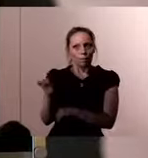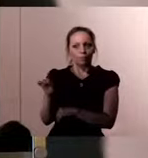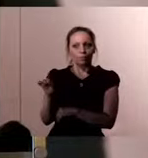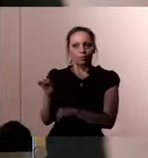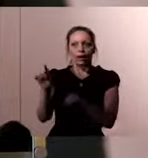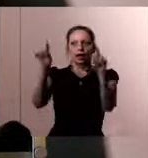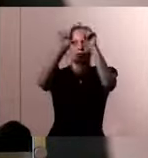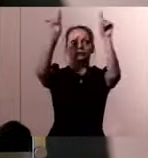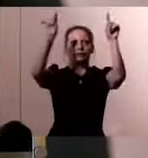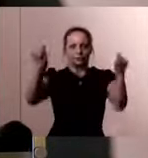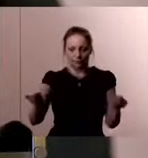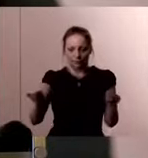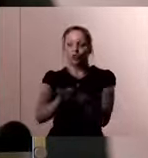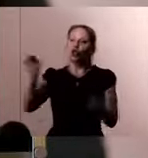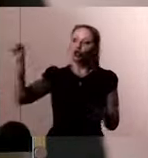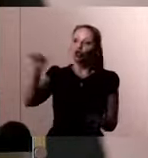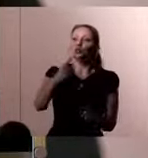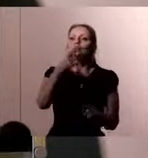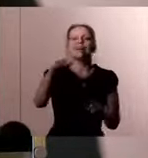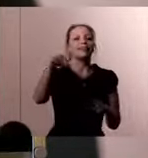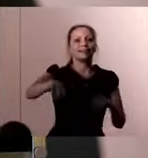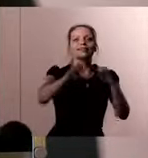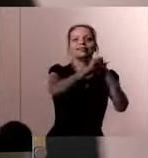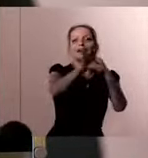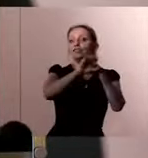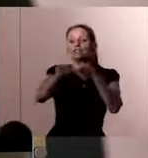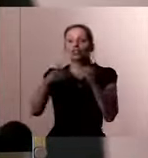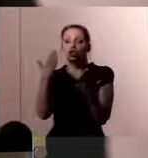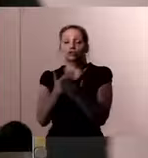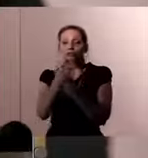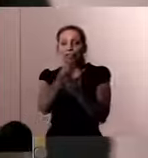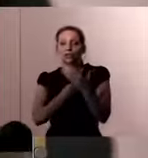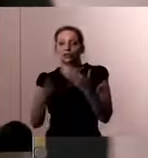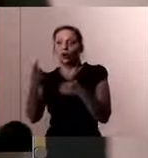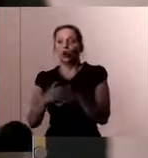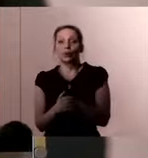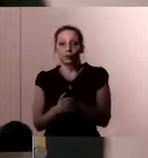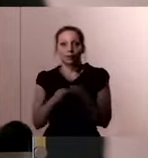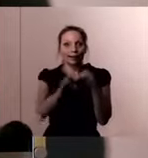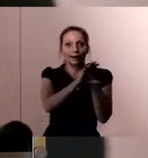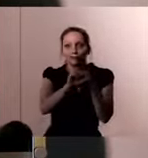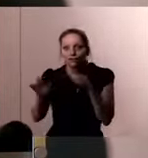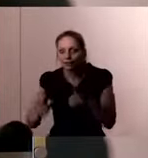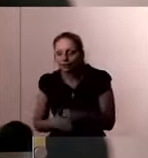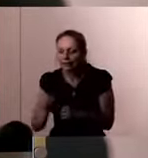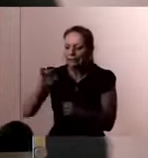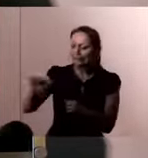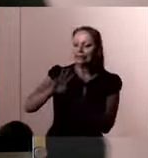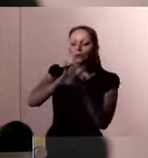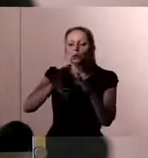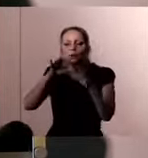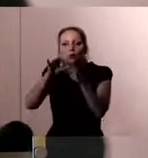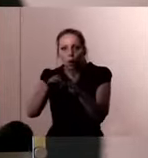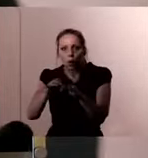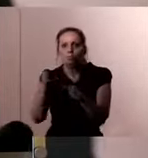around the column and stamp it advertising, because that is all you're ever going to get from Enzo Raimondo. It is his job to